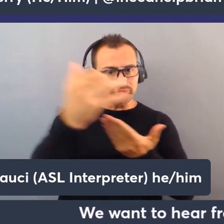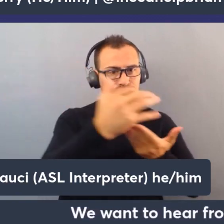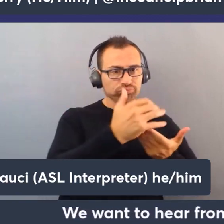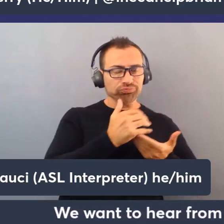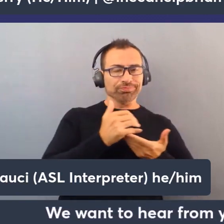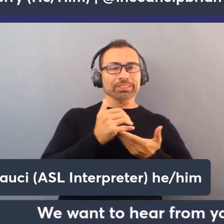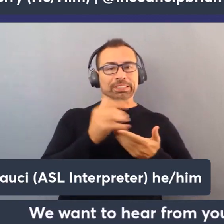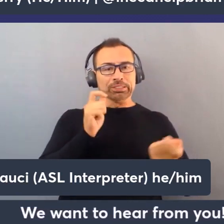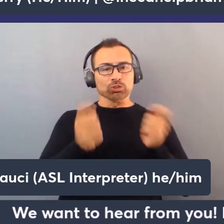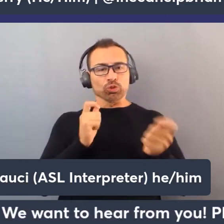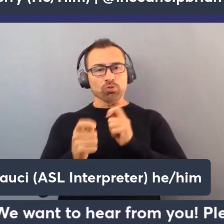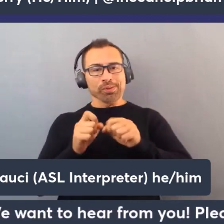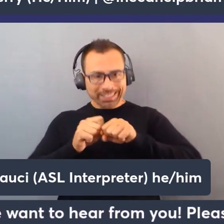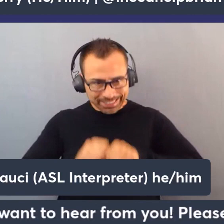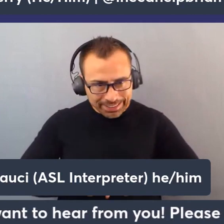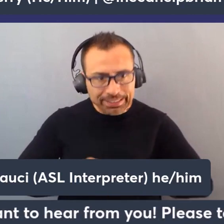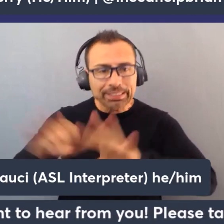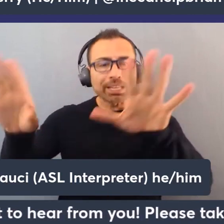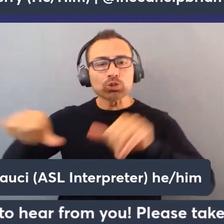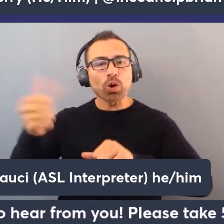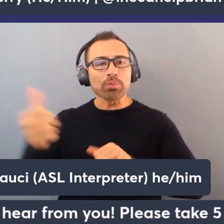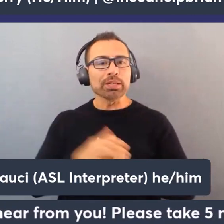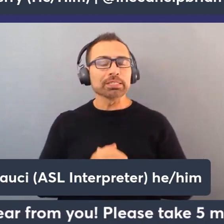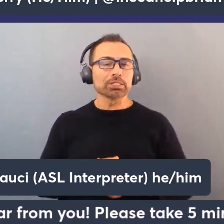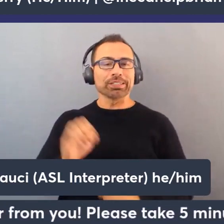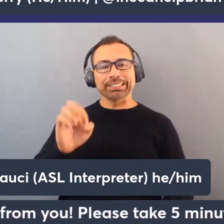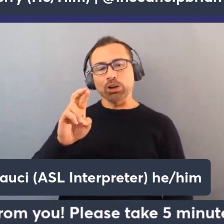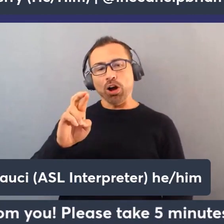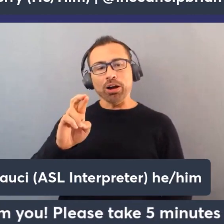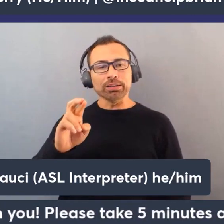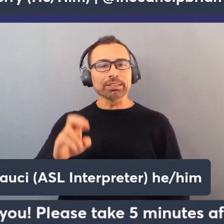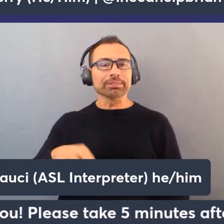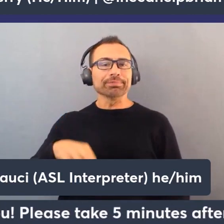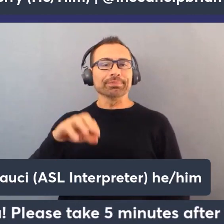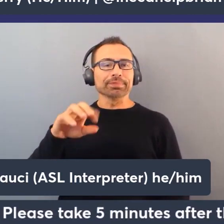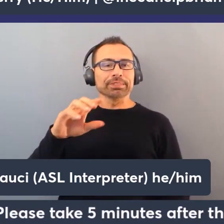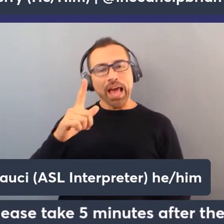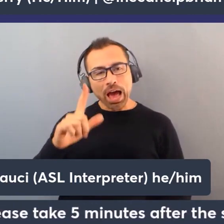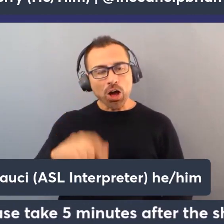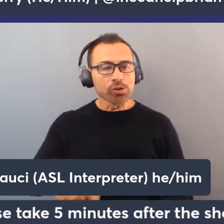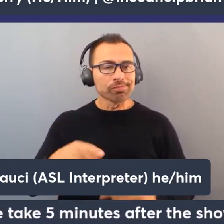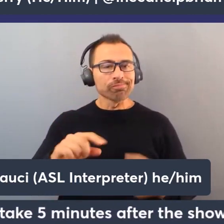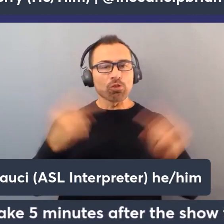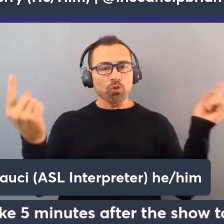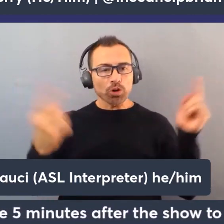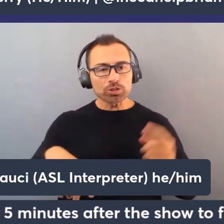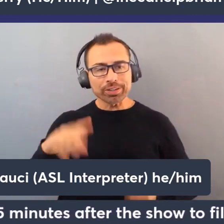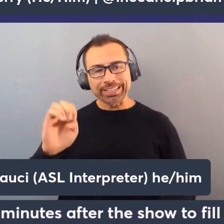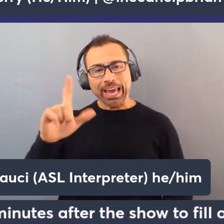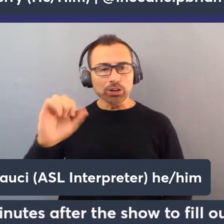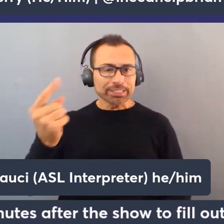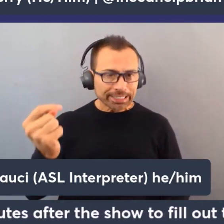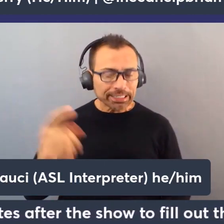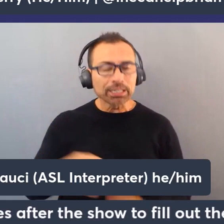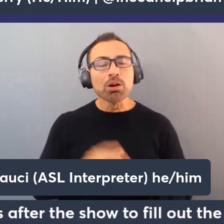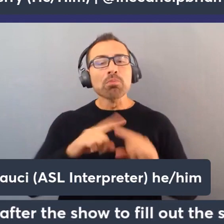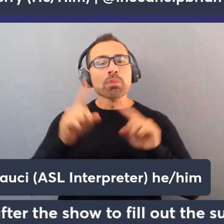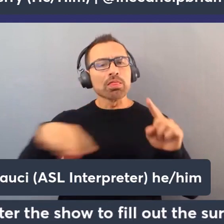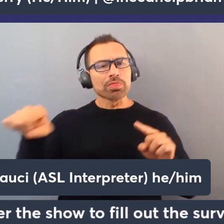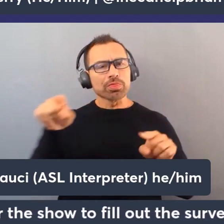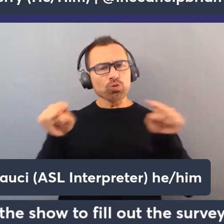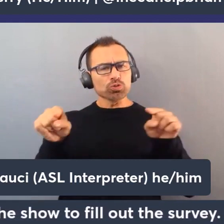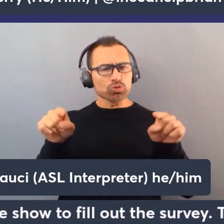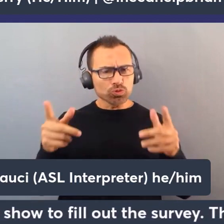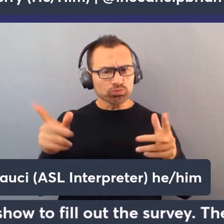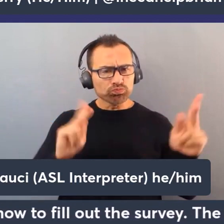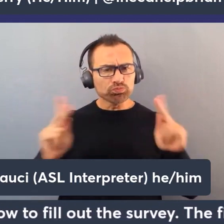ELT or reverse ETL, all these different options. But data scientists, data engineers are the primary folks that would tend to use